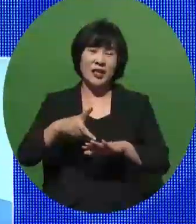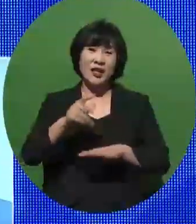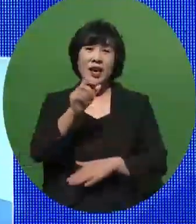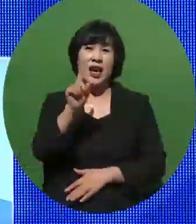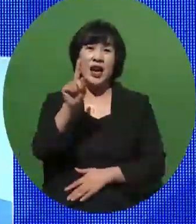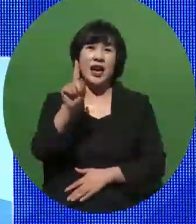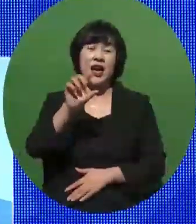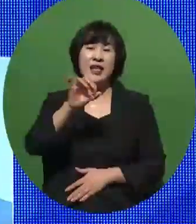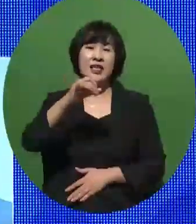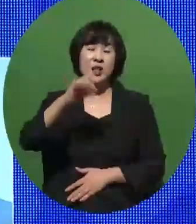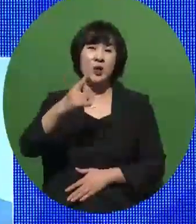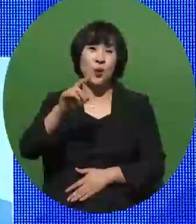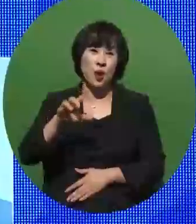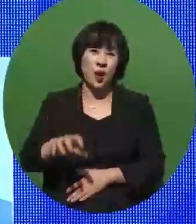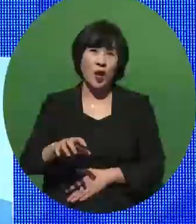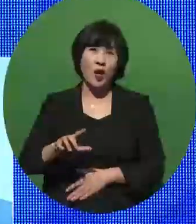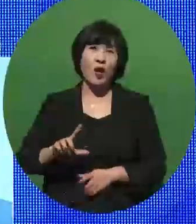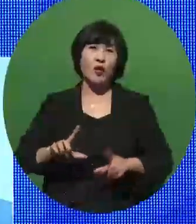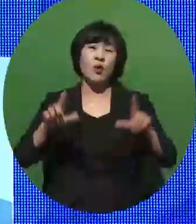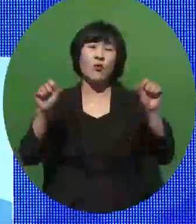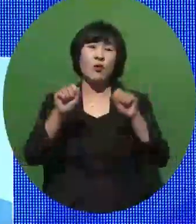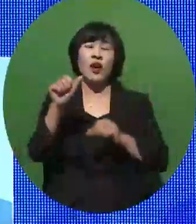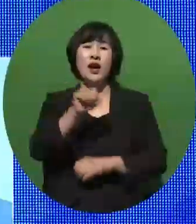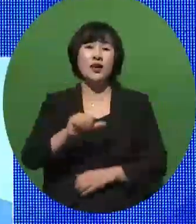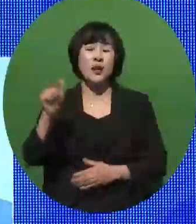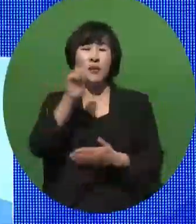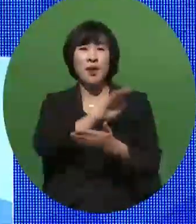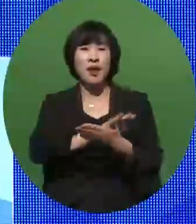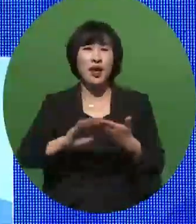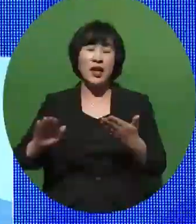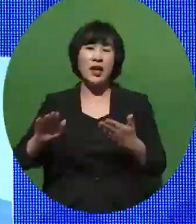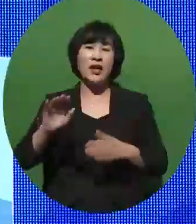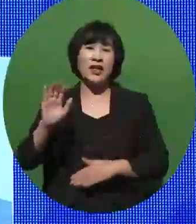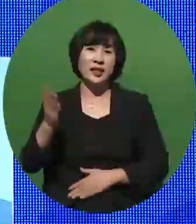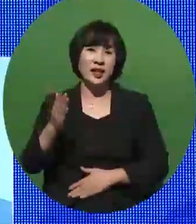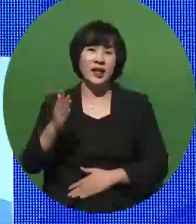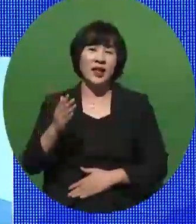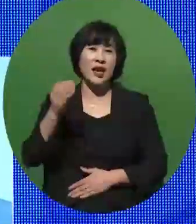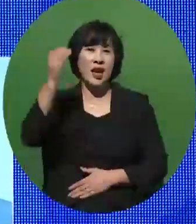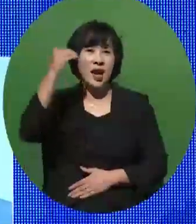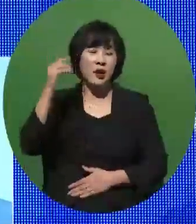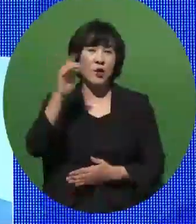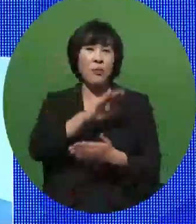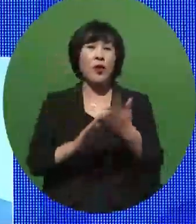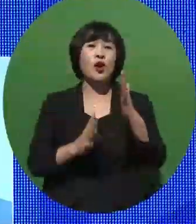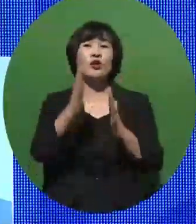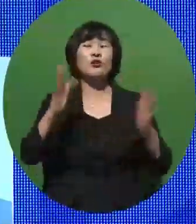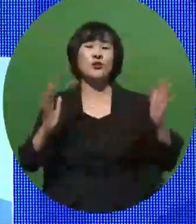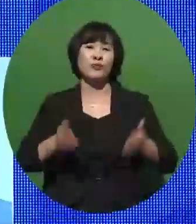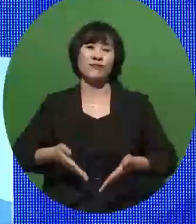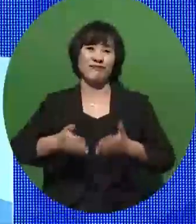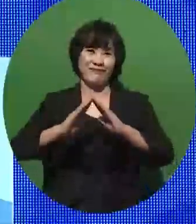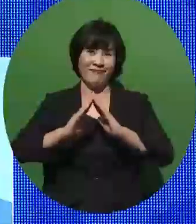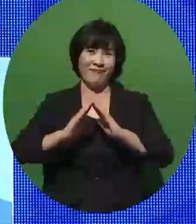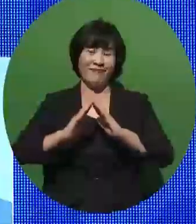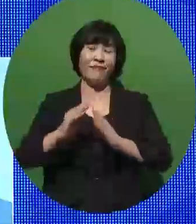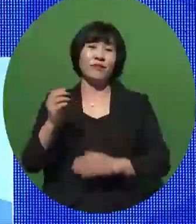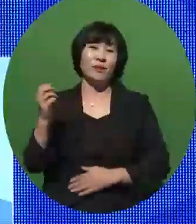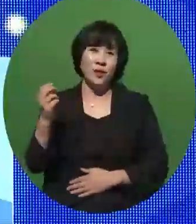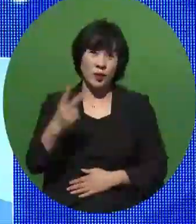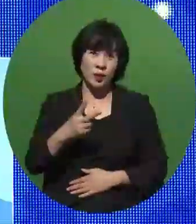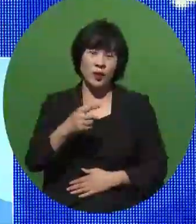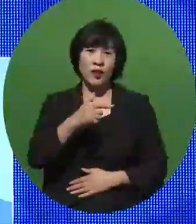to this end. Next year, the centennial anniversary of President's birth, a Korean Peninsula Peace Forest will be